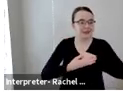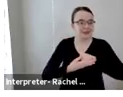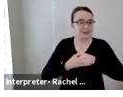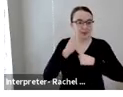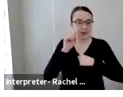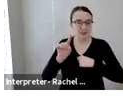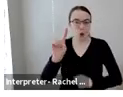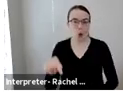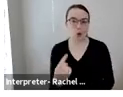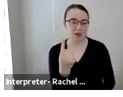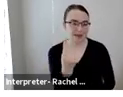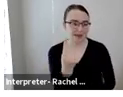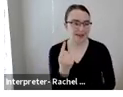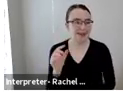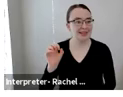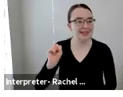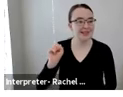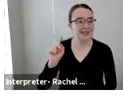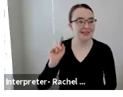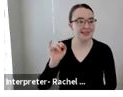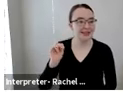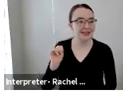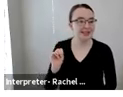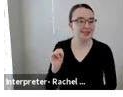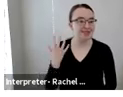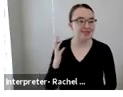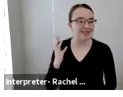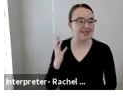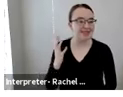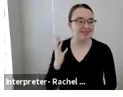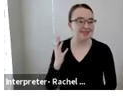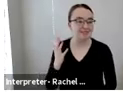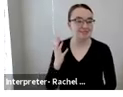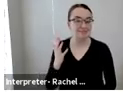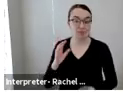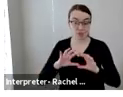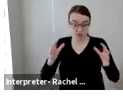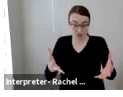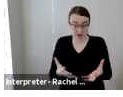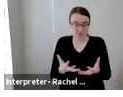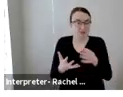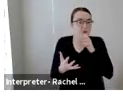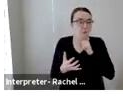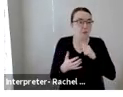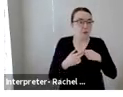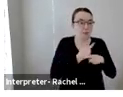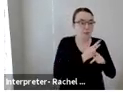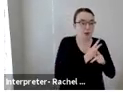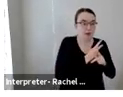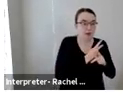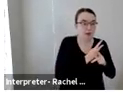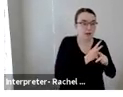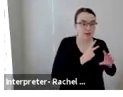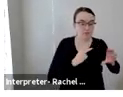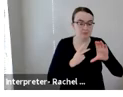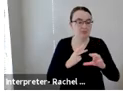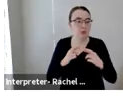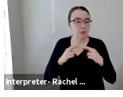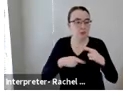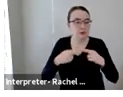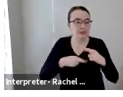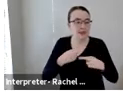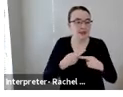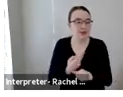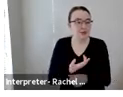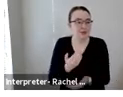are the only pieces we did. The rest was old product, right? And was going to be completely recycled. So I'd